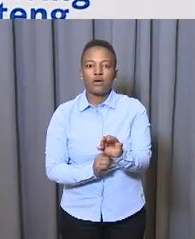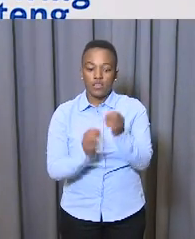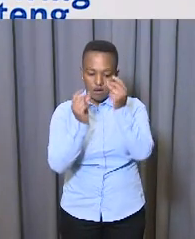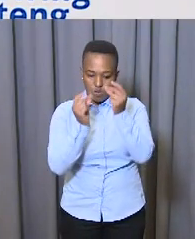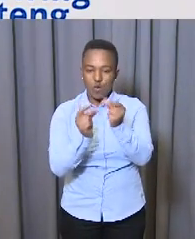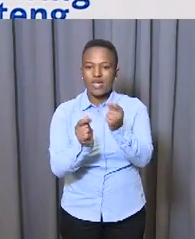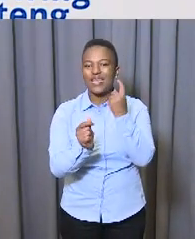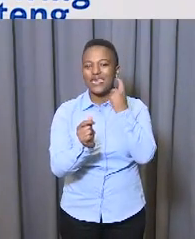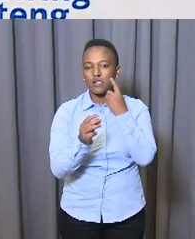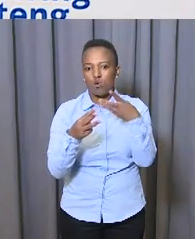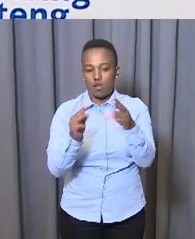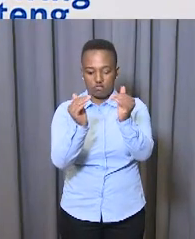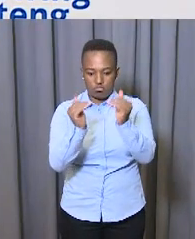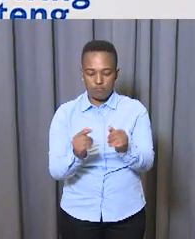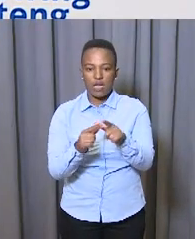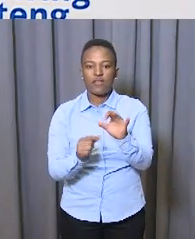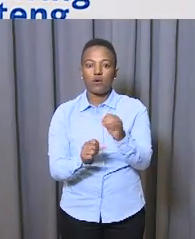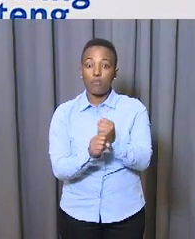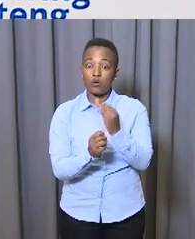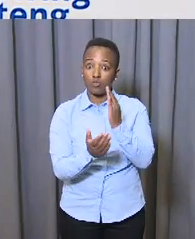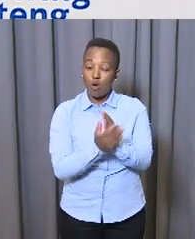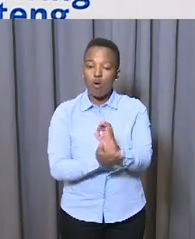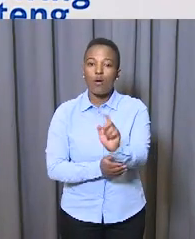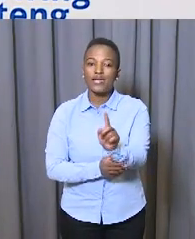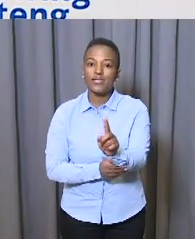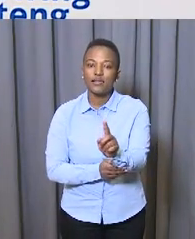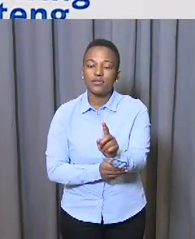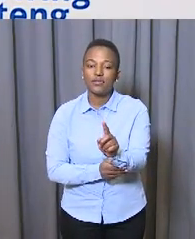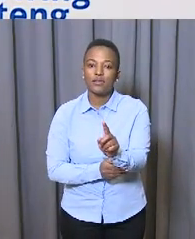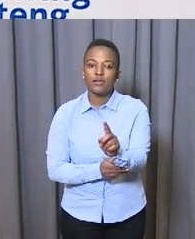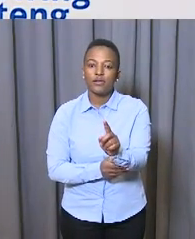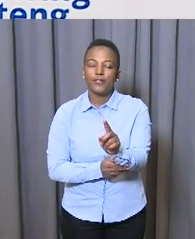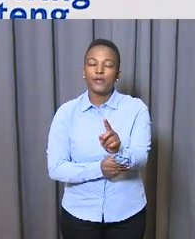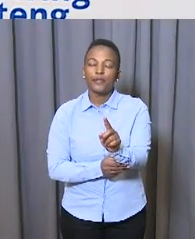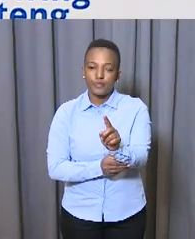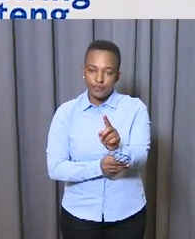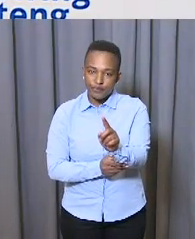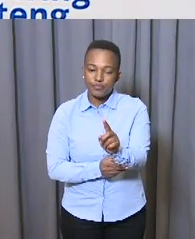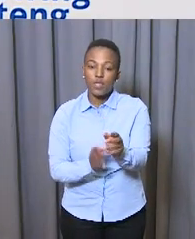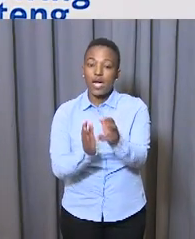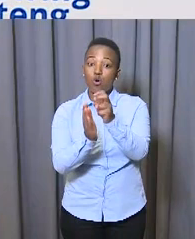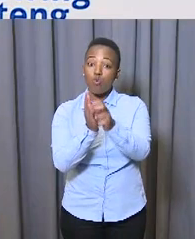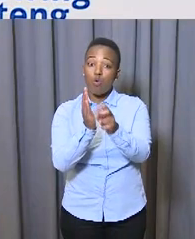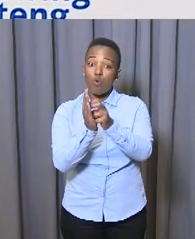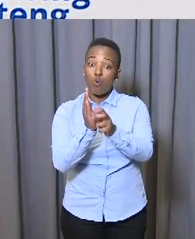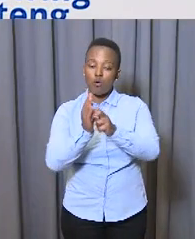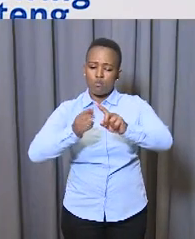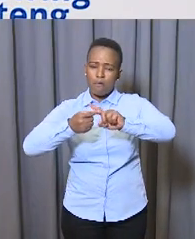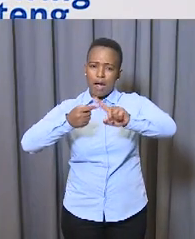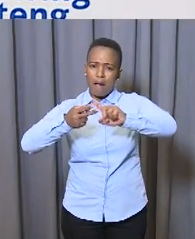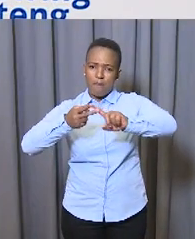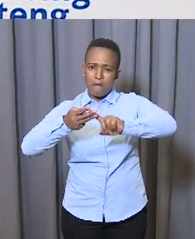go to level 3. Is to make sure that all the measures that are at level 4, what are